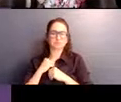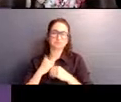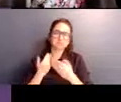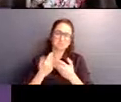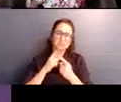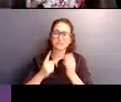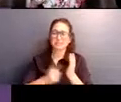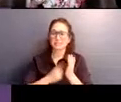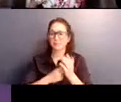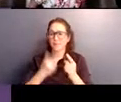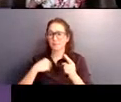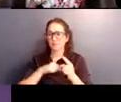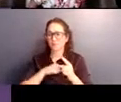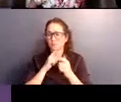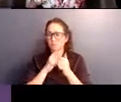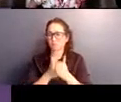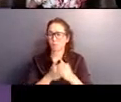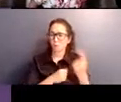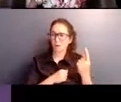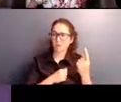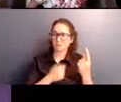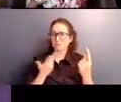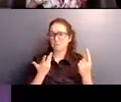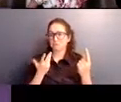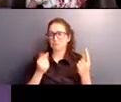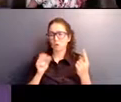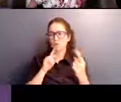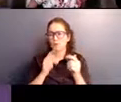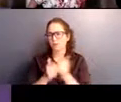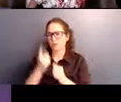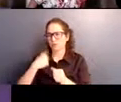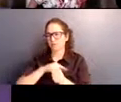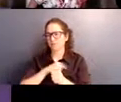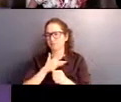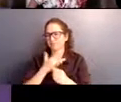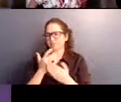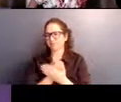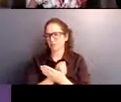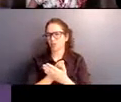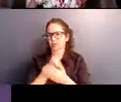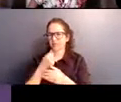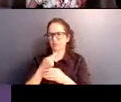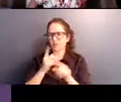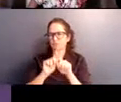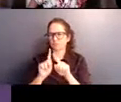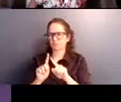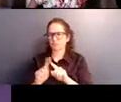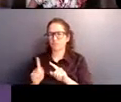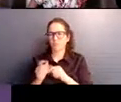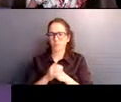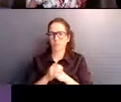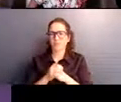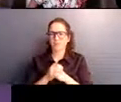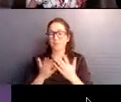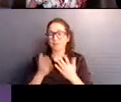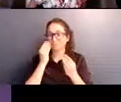Sometimes we adhere to one, but most of us use a combination of everything. But just so you